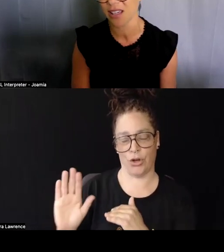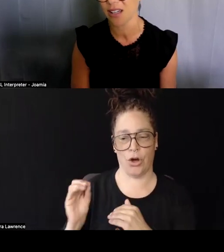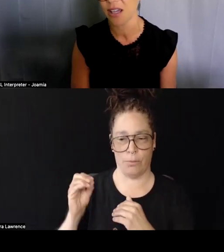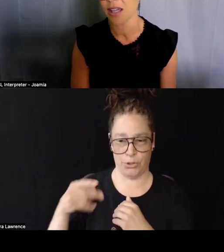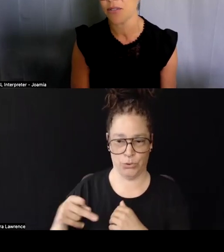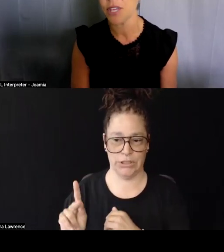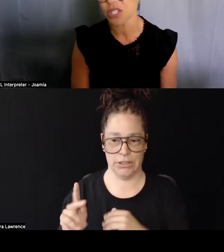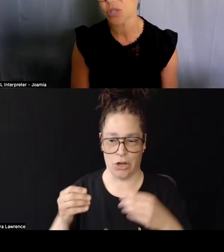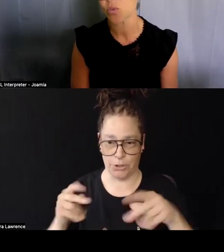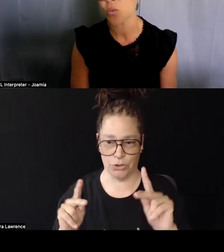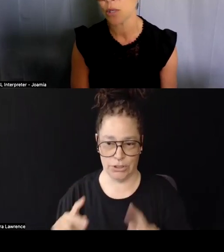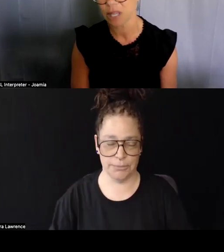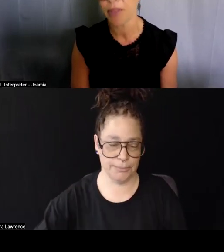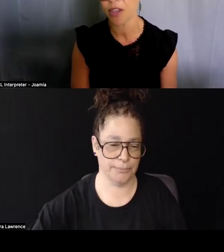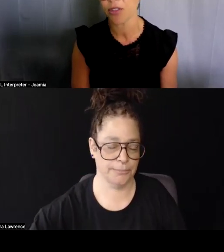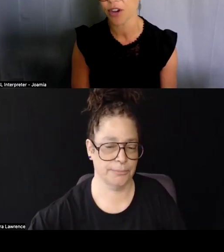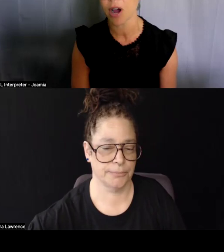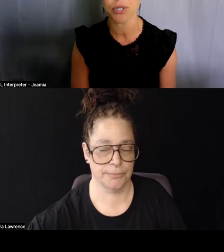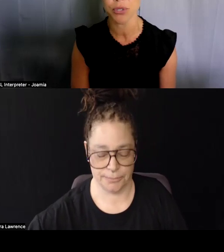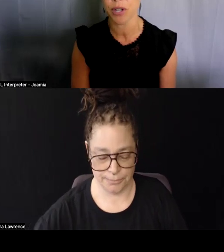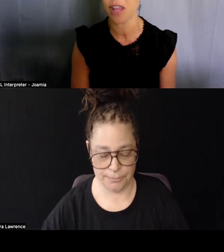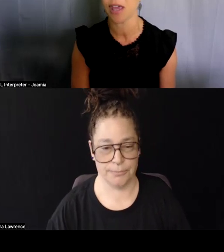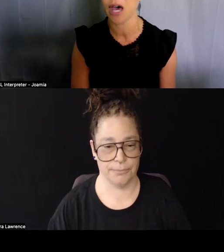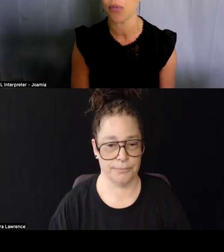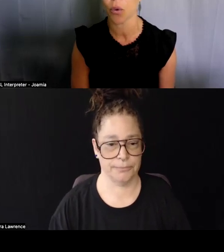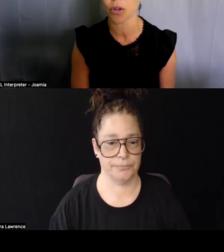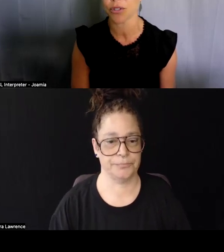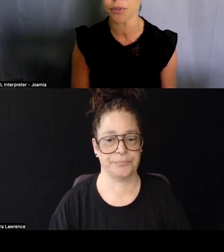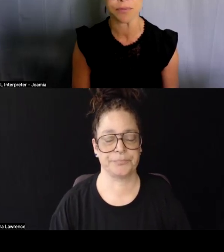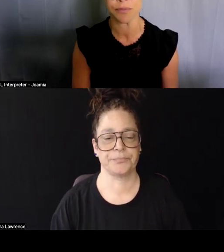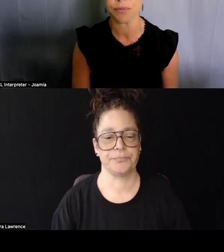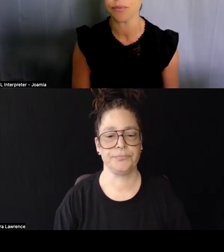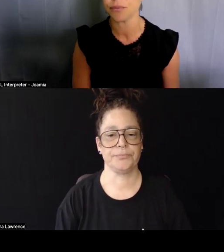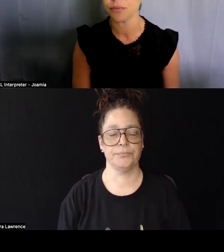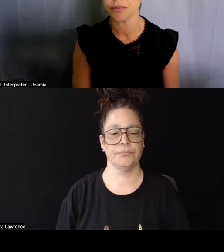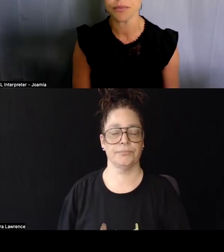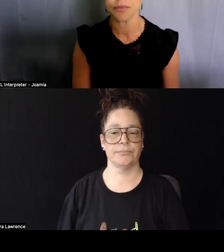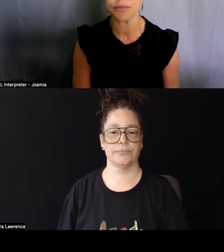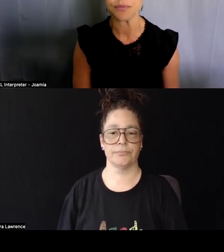like, this will limit their opportunity out in the world.